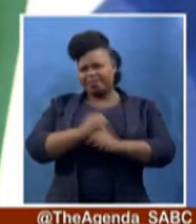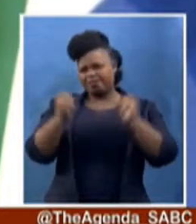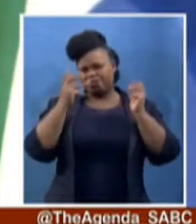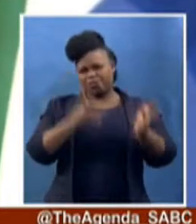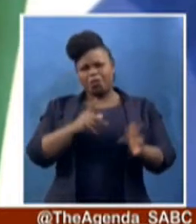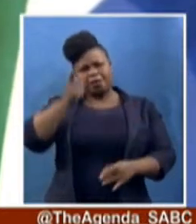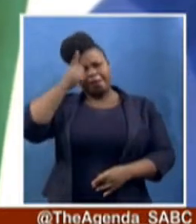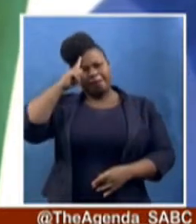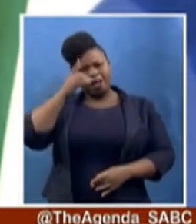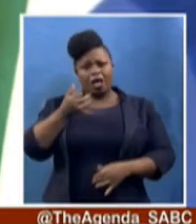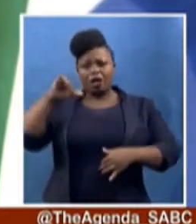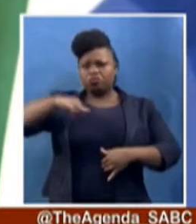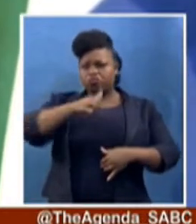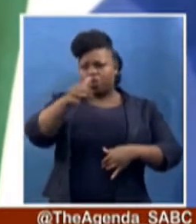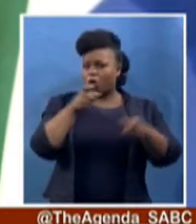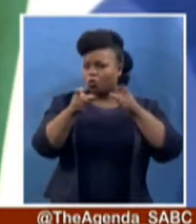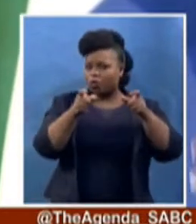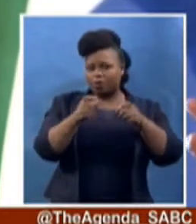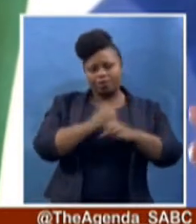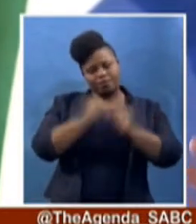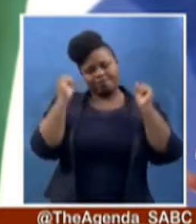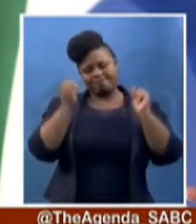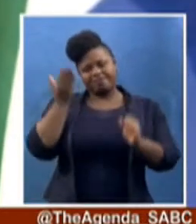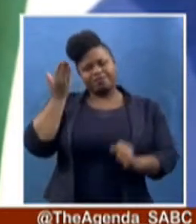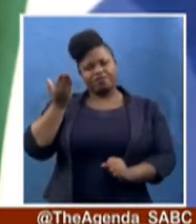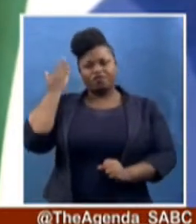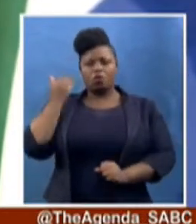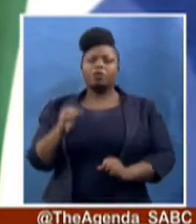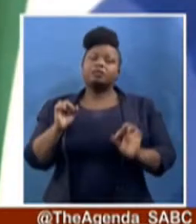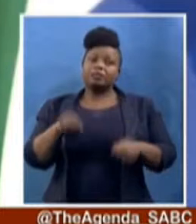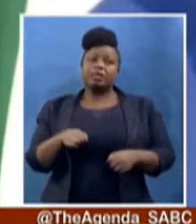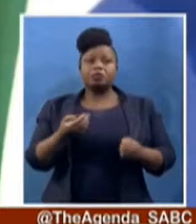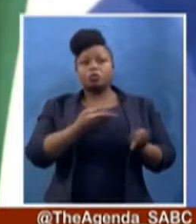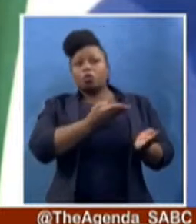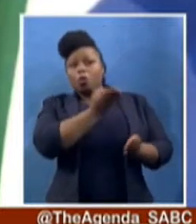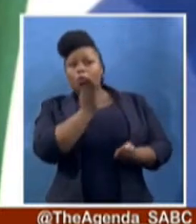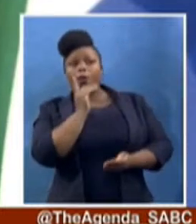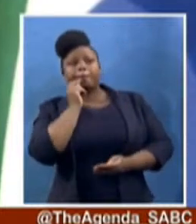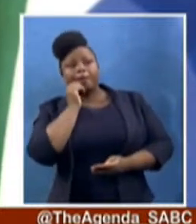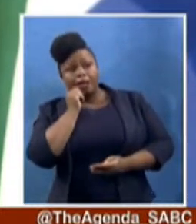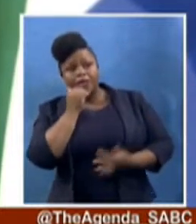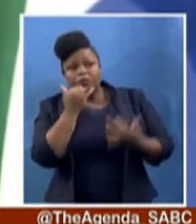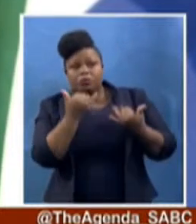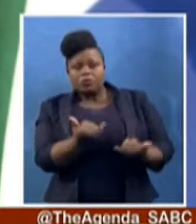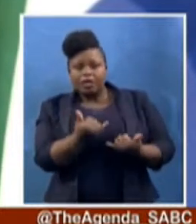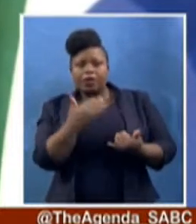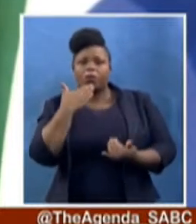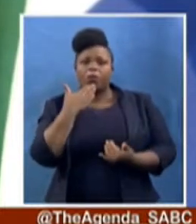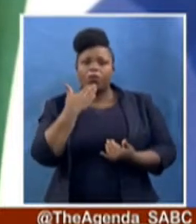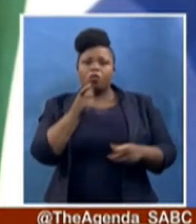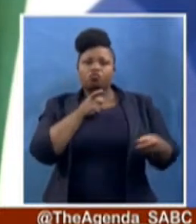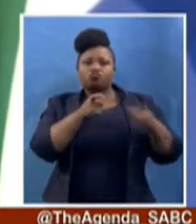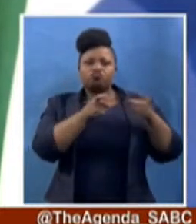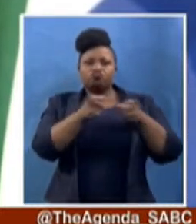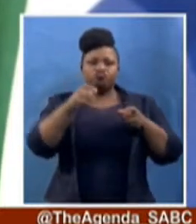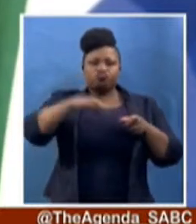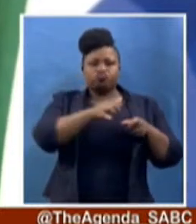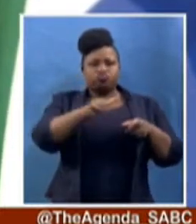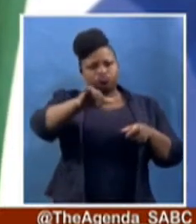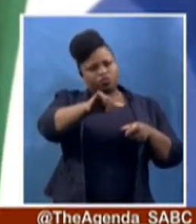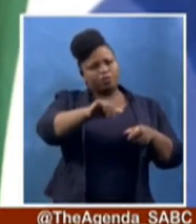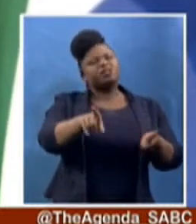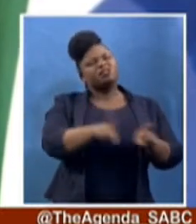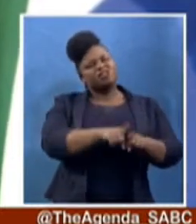Much as they are all men who flew today, we know that there are also young women who